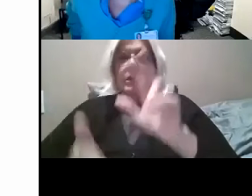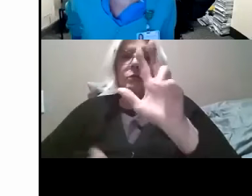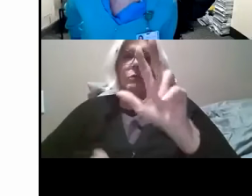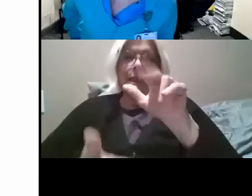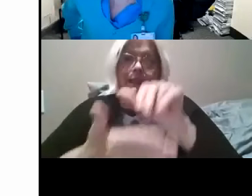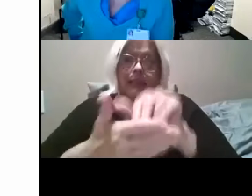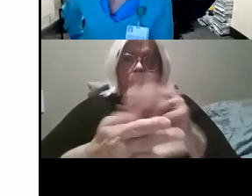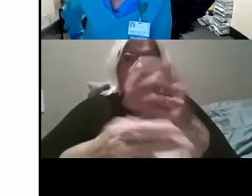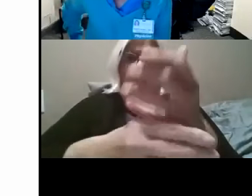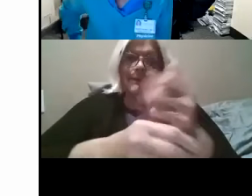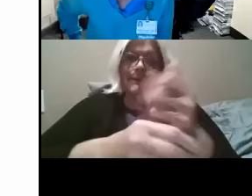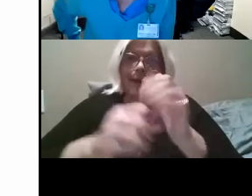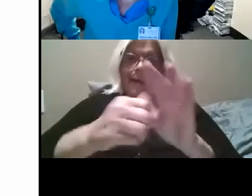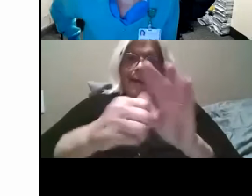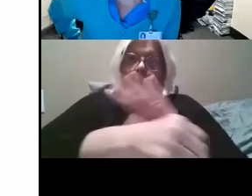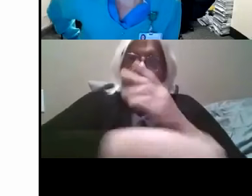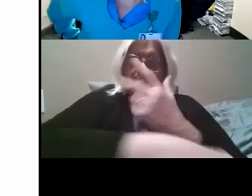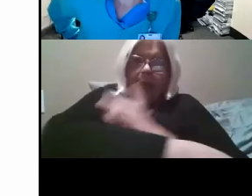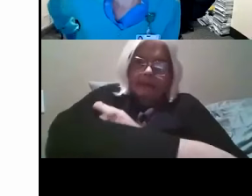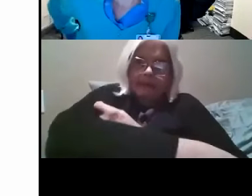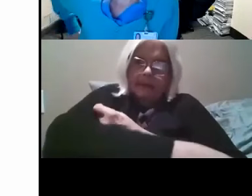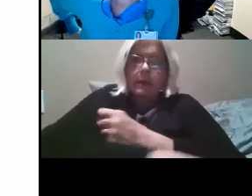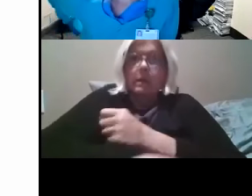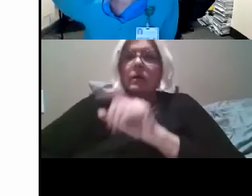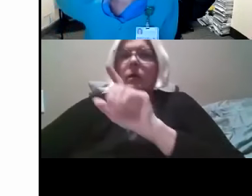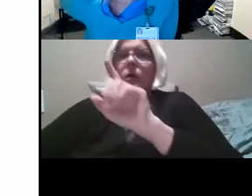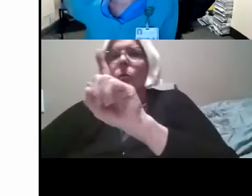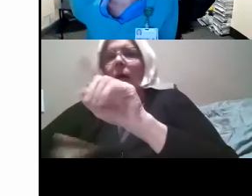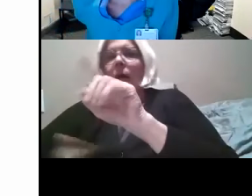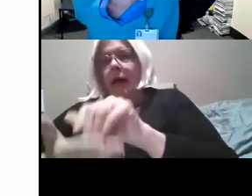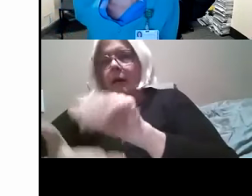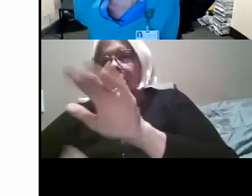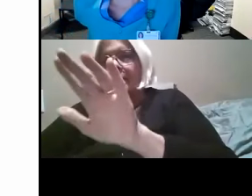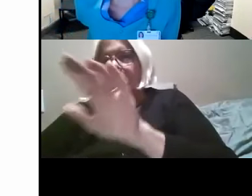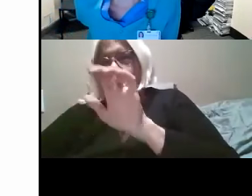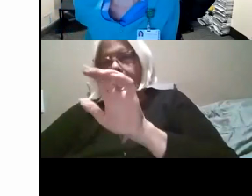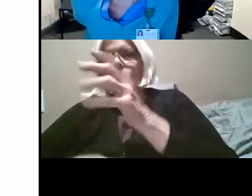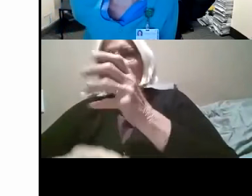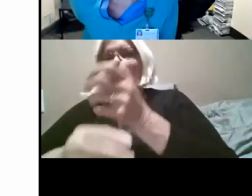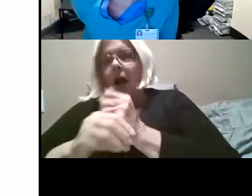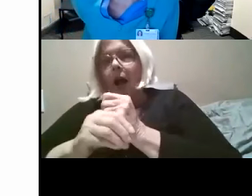1,500 received a placebo. The bottom of this talks about the